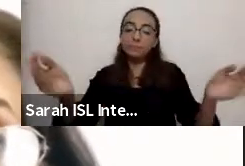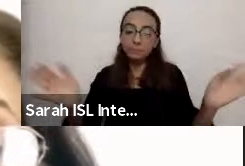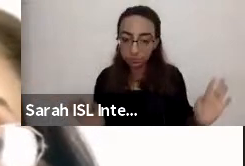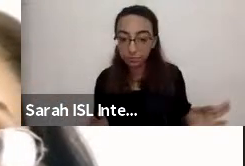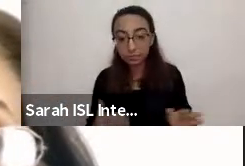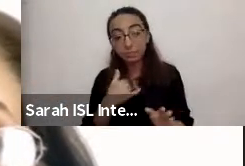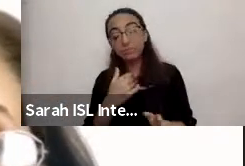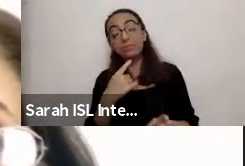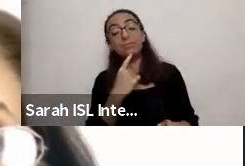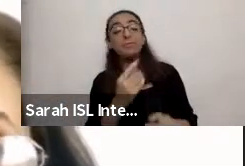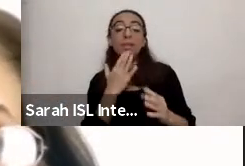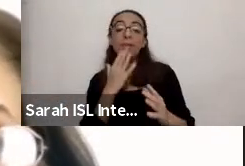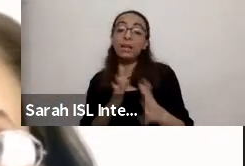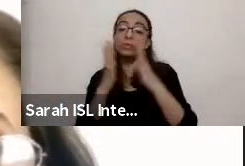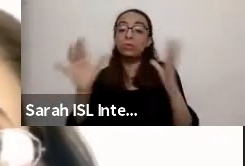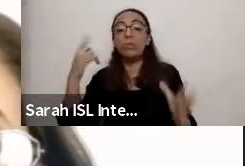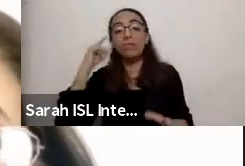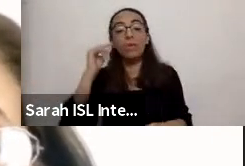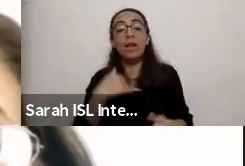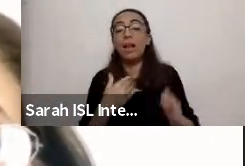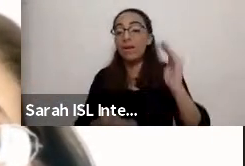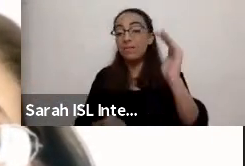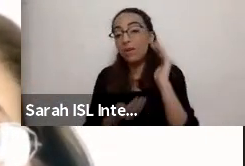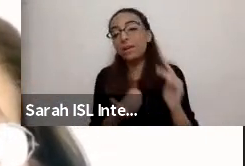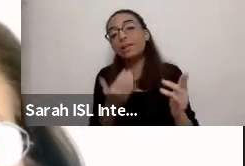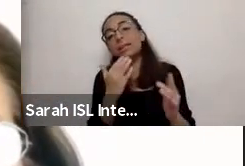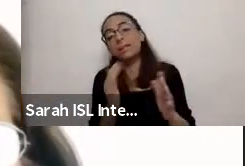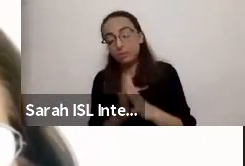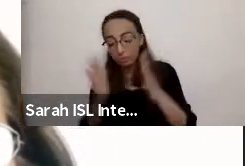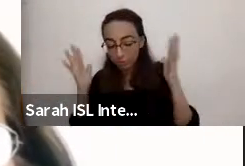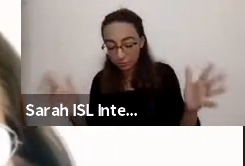much for recognizing us for this award.